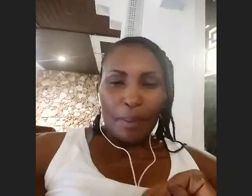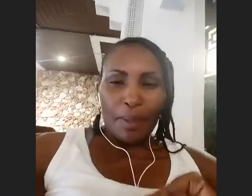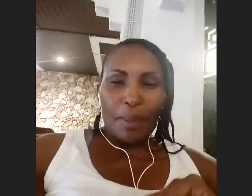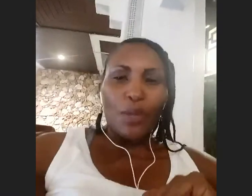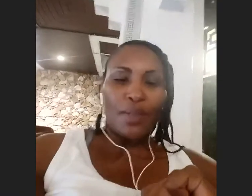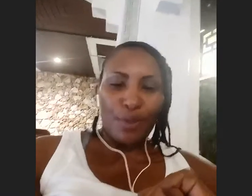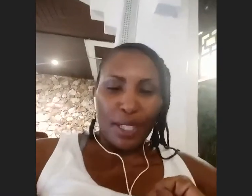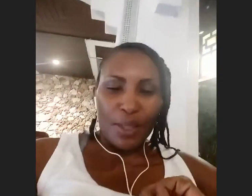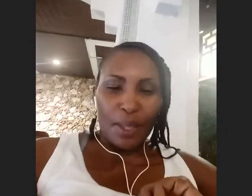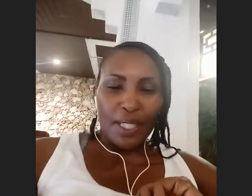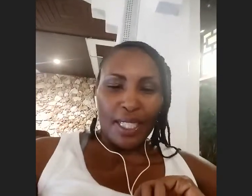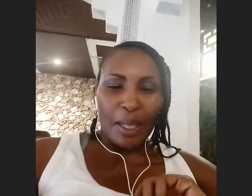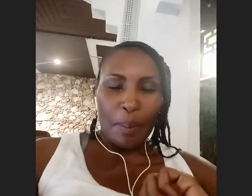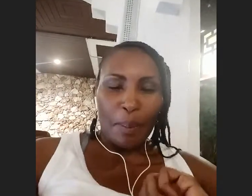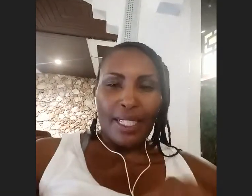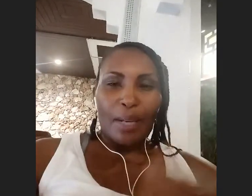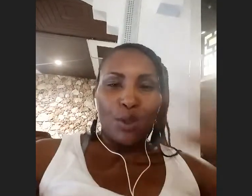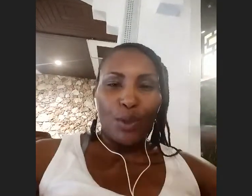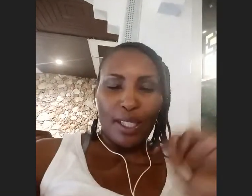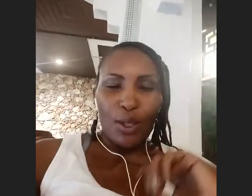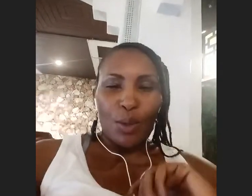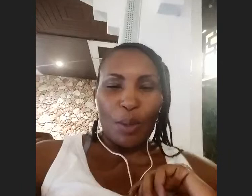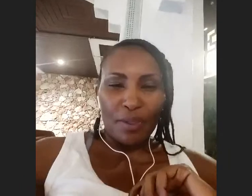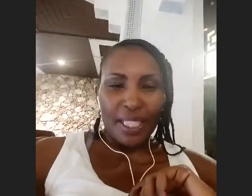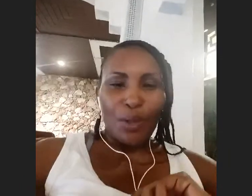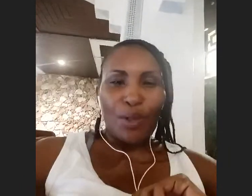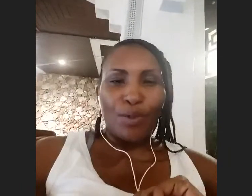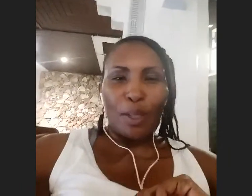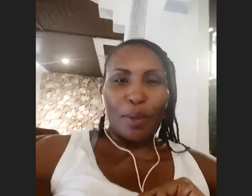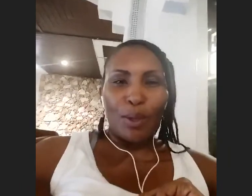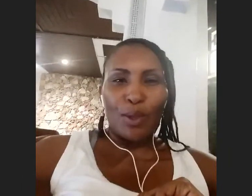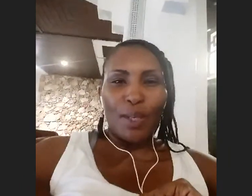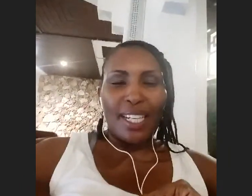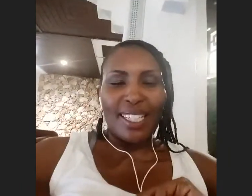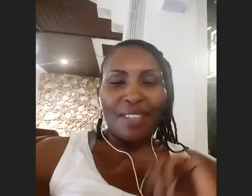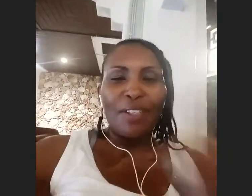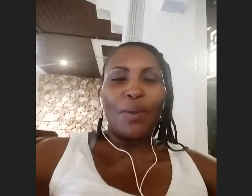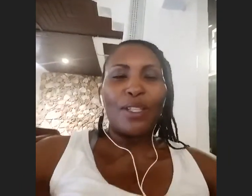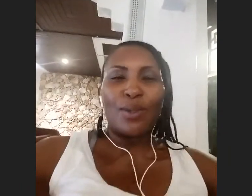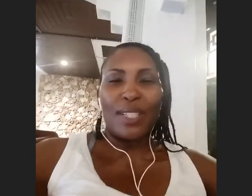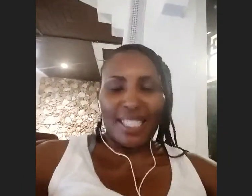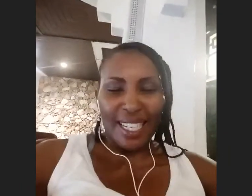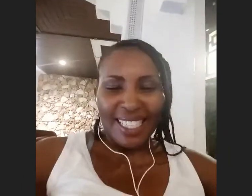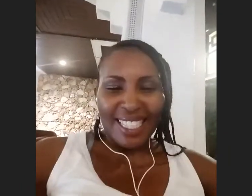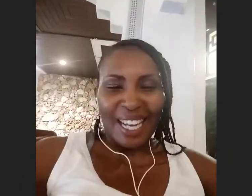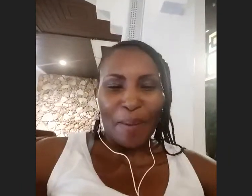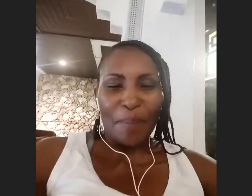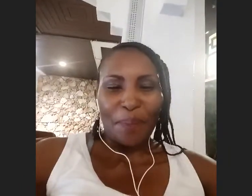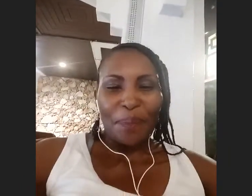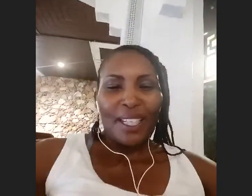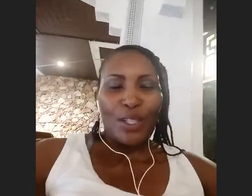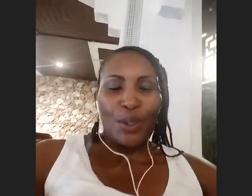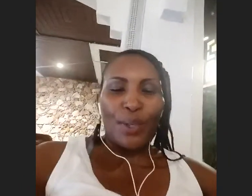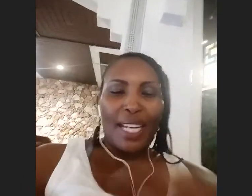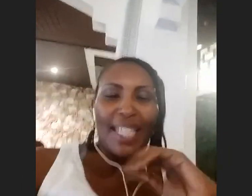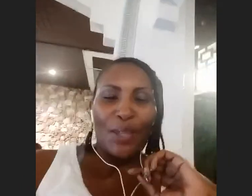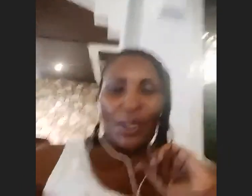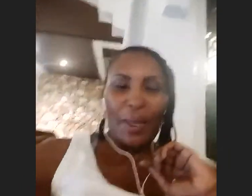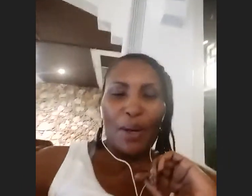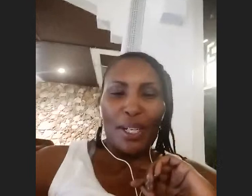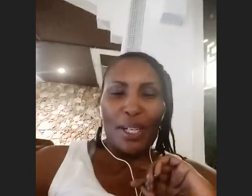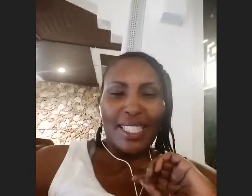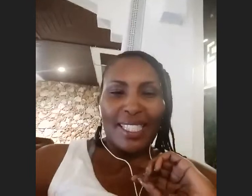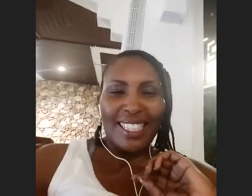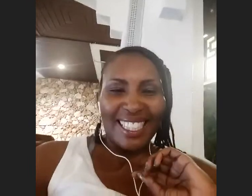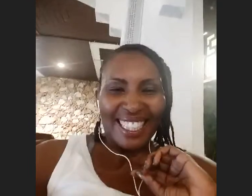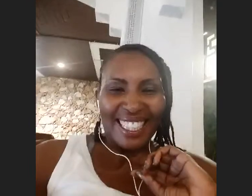something. But we are grateful that we are creating impact. And I'm sure that God will provide going forward, because we are saving one soul at a time. So yeah, so